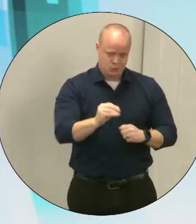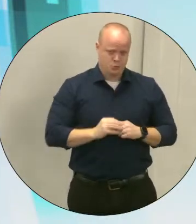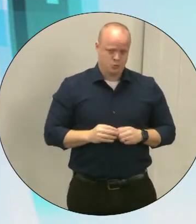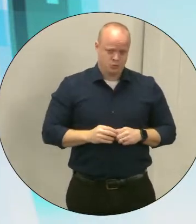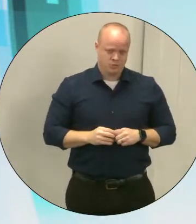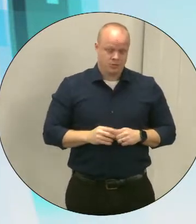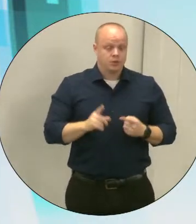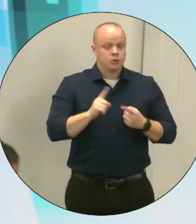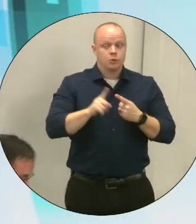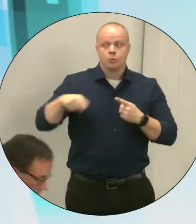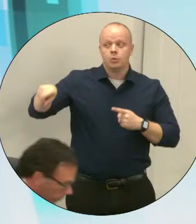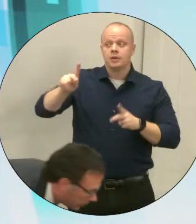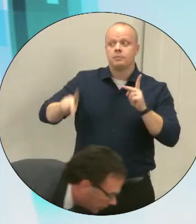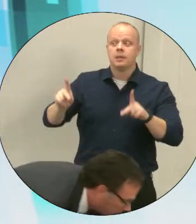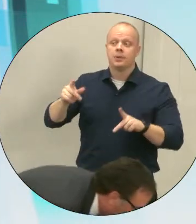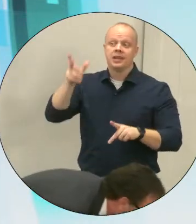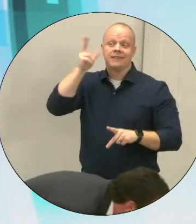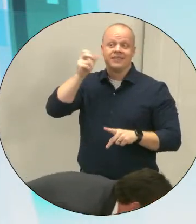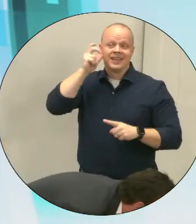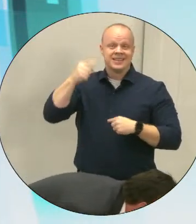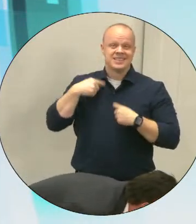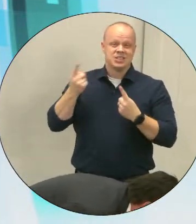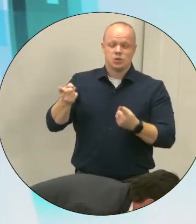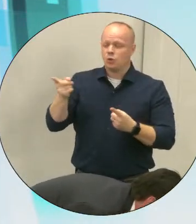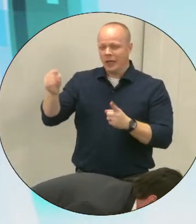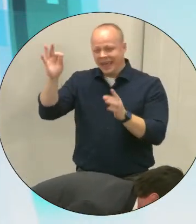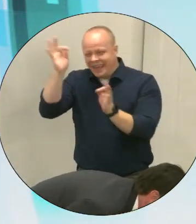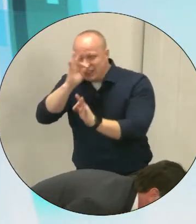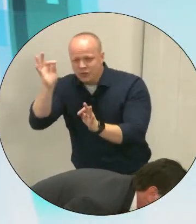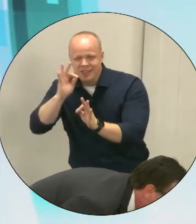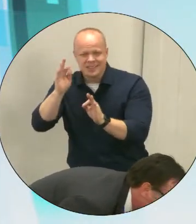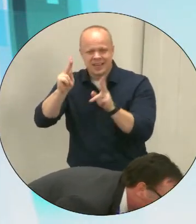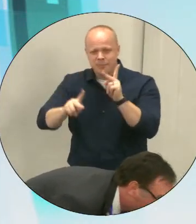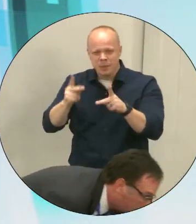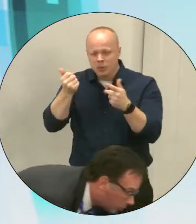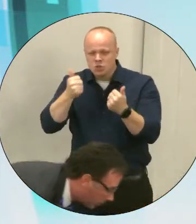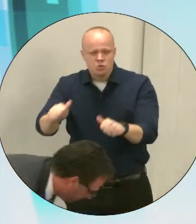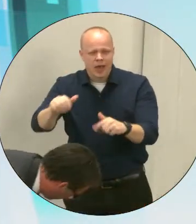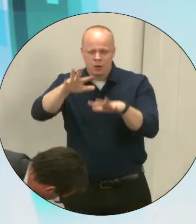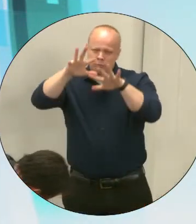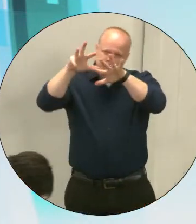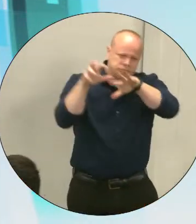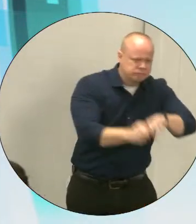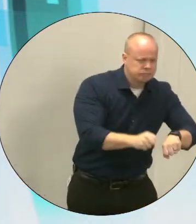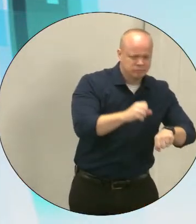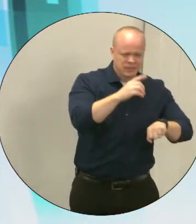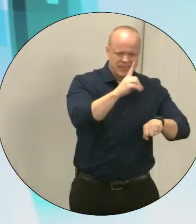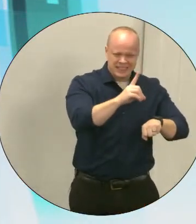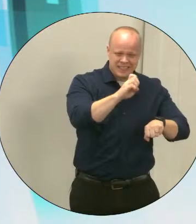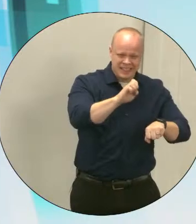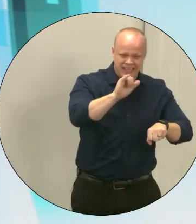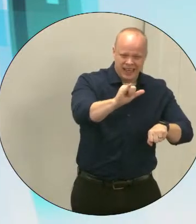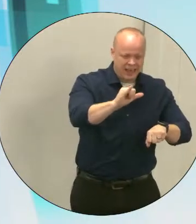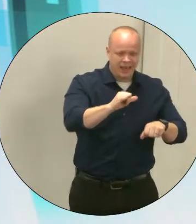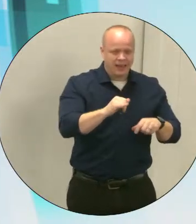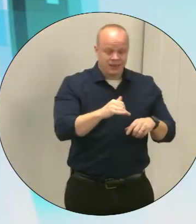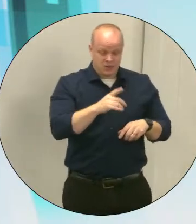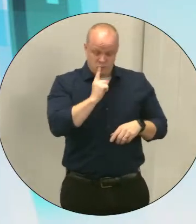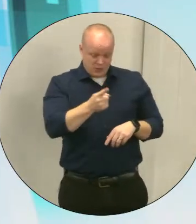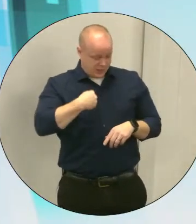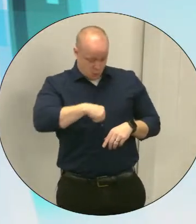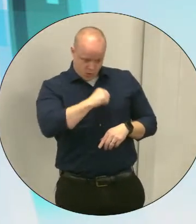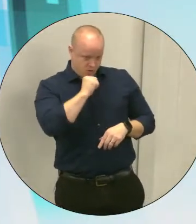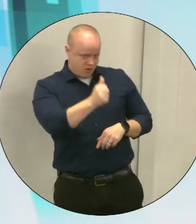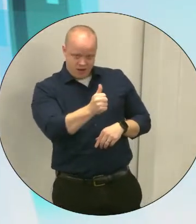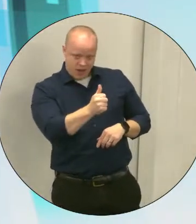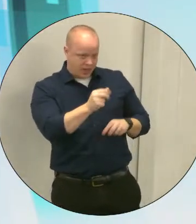To those who have listened to pure ignorance and people try to dismantle DEI, when first of all, we ain't the ones who the